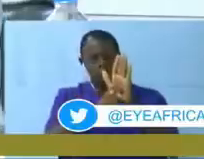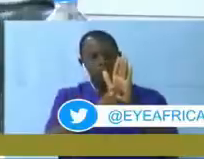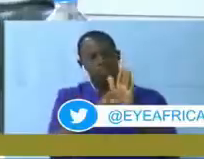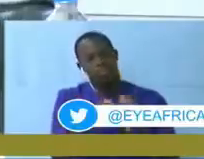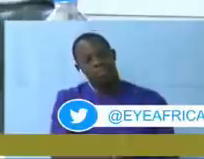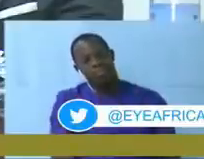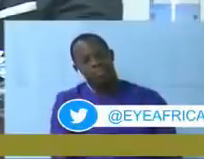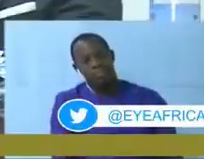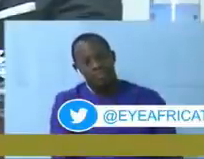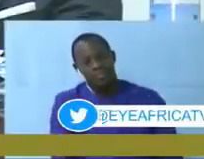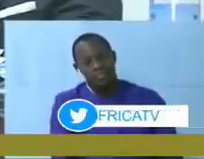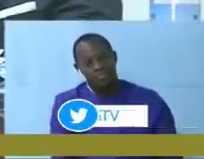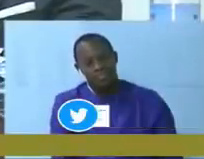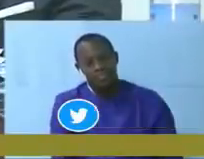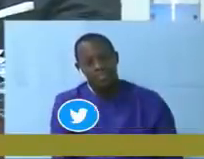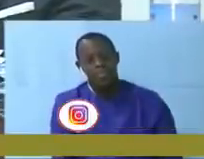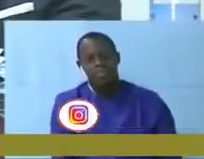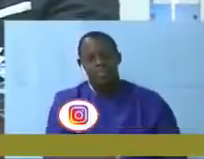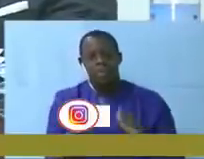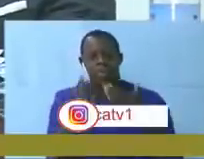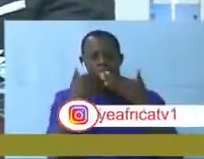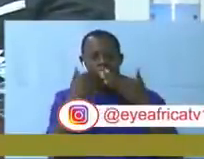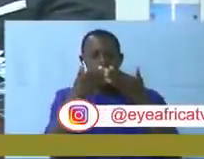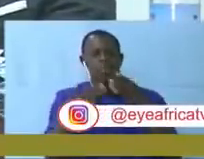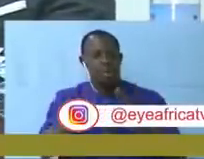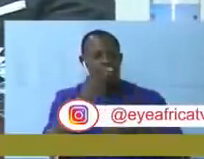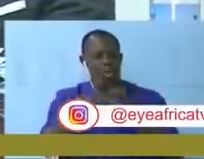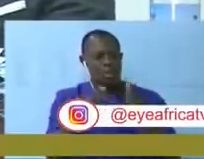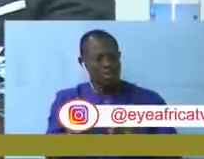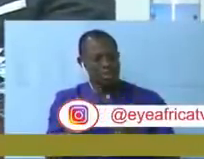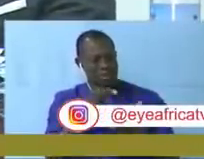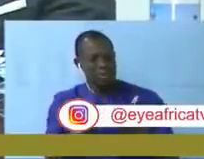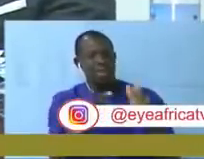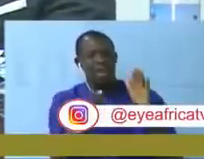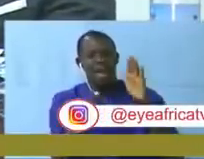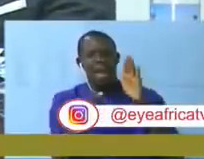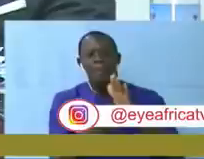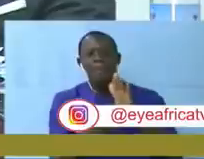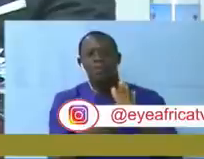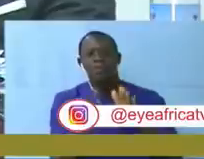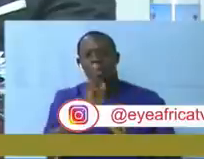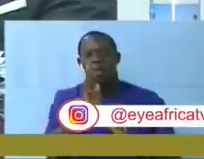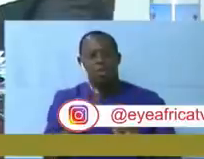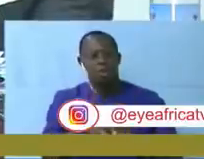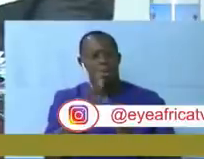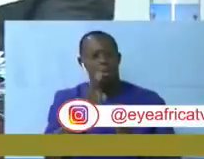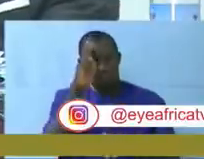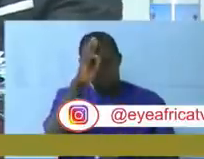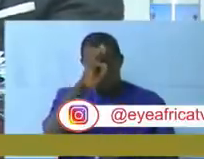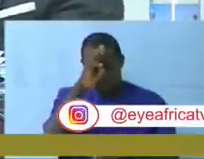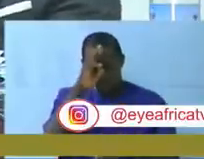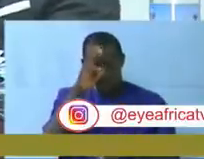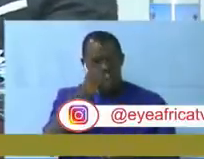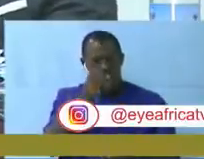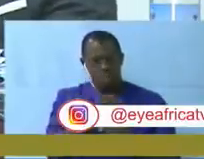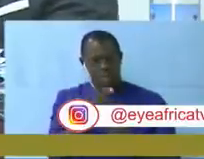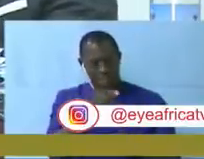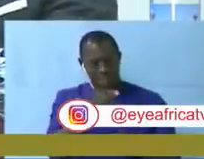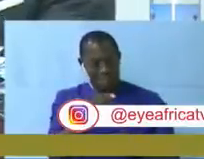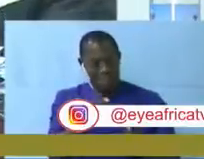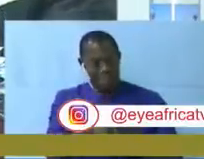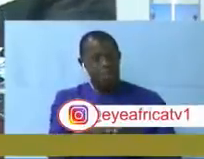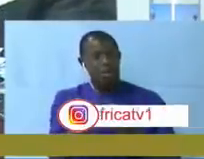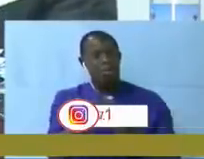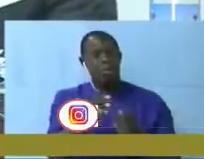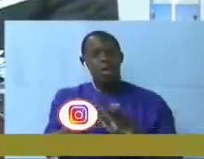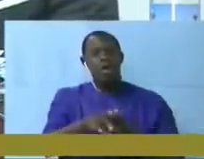referendum. Can you tell us what was the importance or the purpose of entrenching this particular